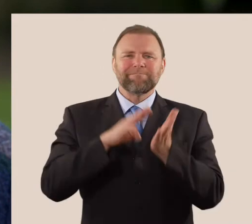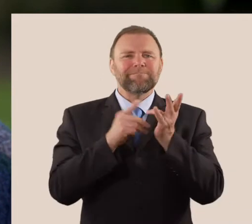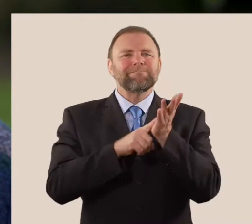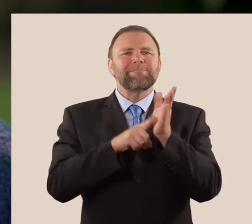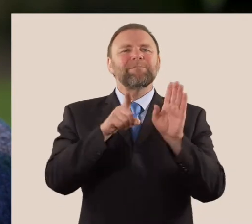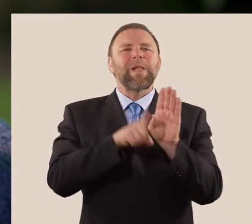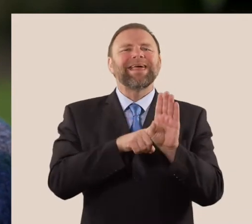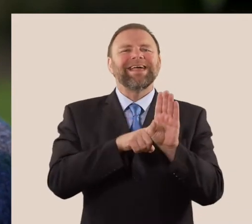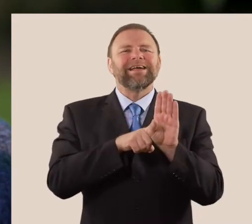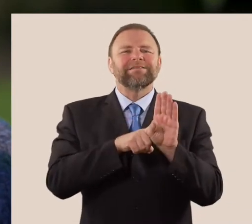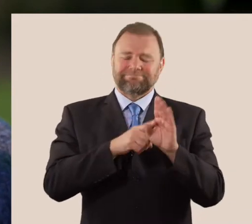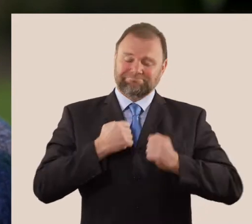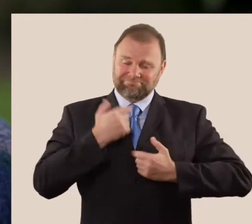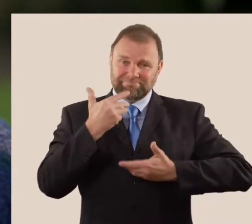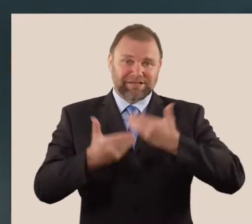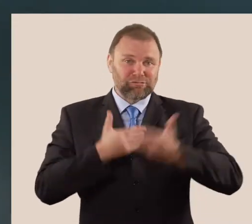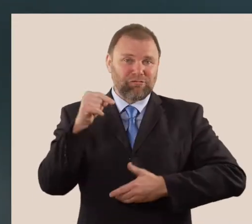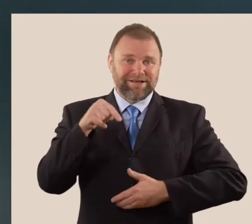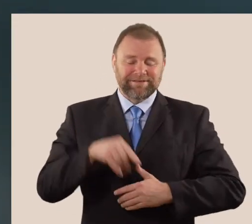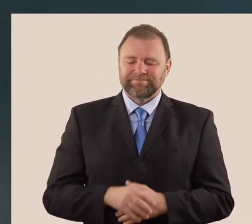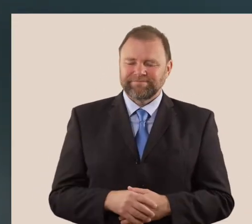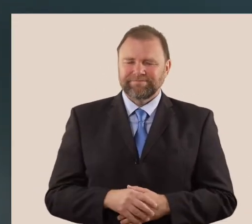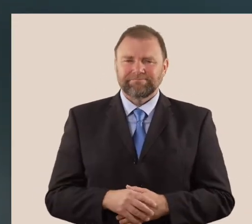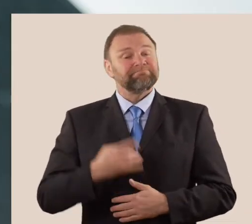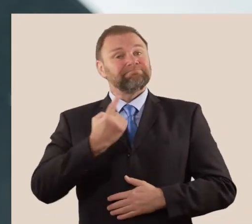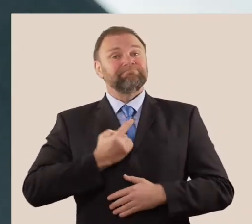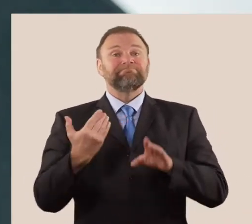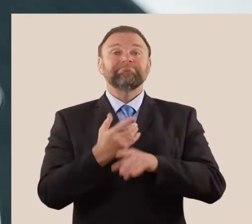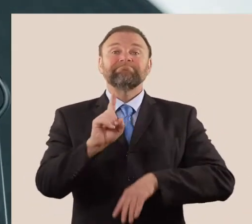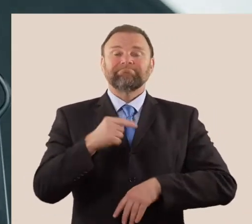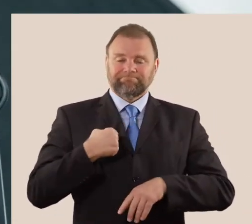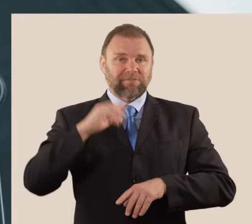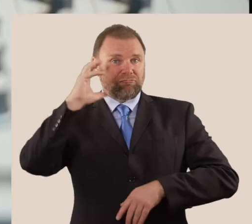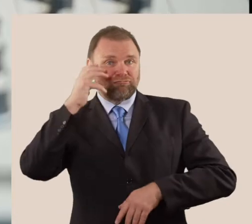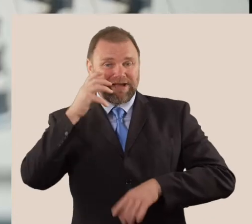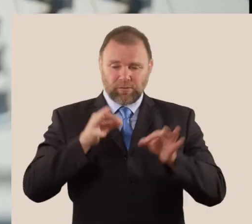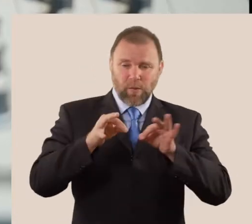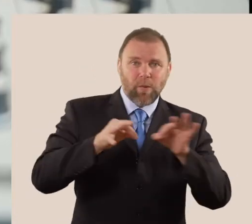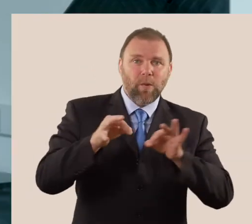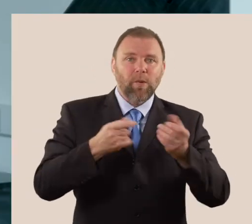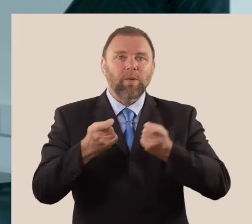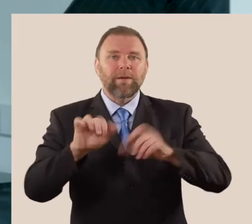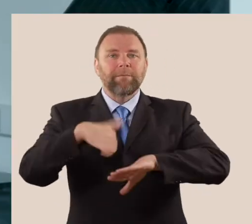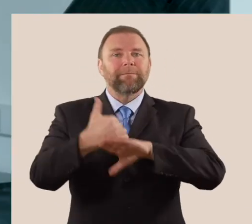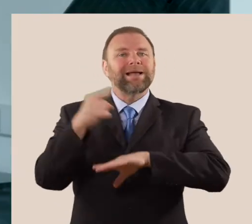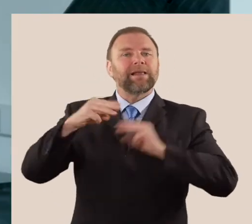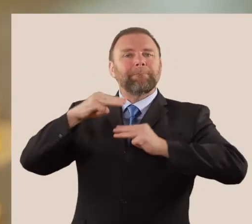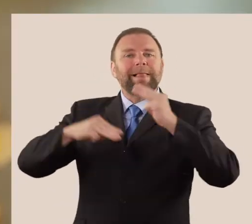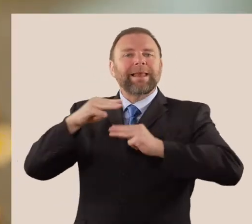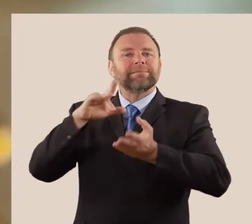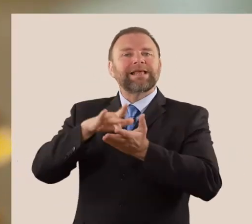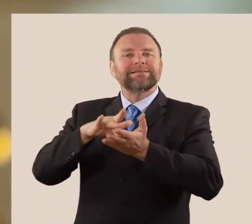My name is Molly and this is my story. I'm the station coordinator for Radio Platform, which is based at the Wales